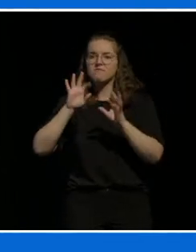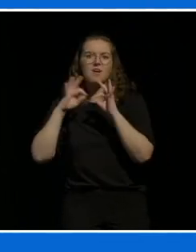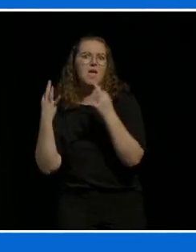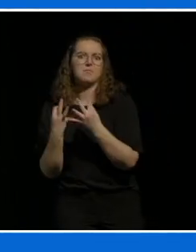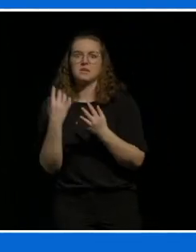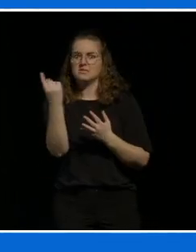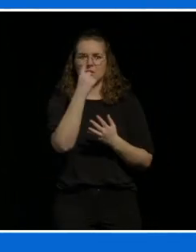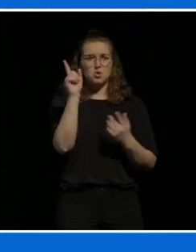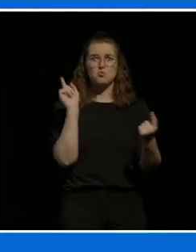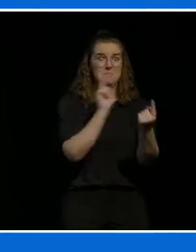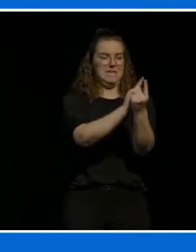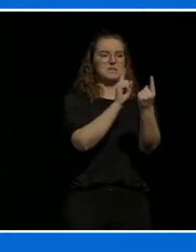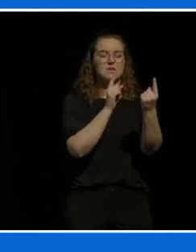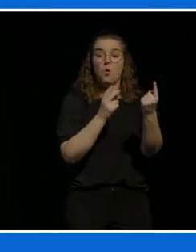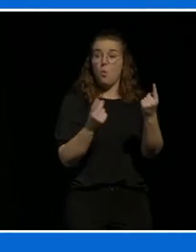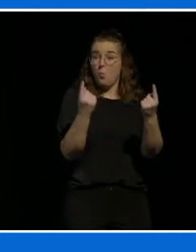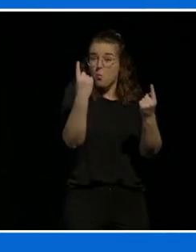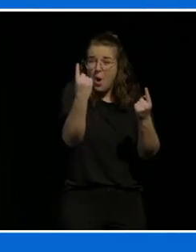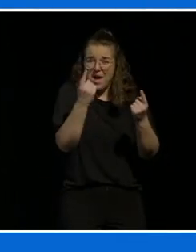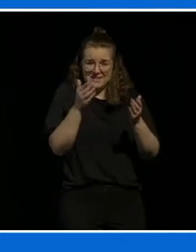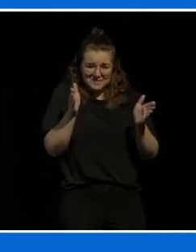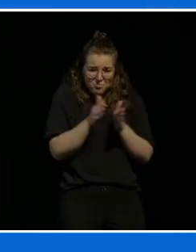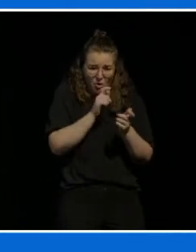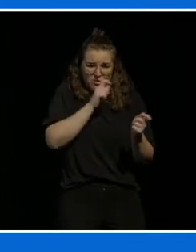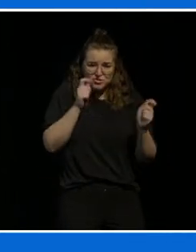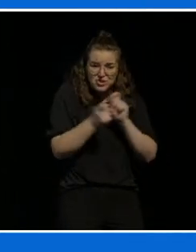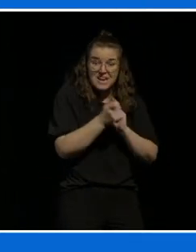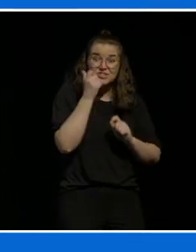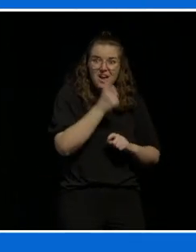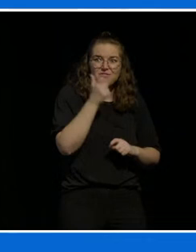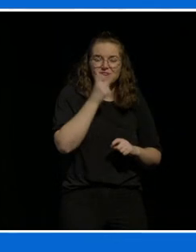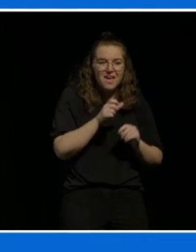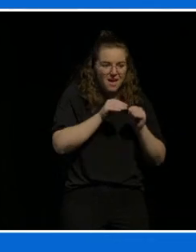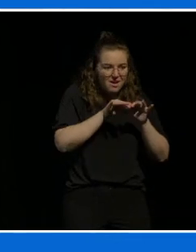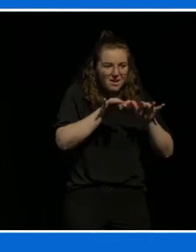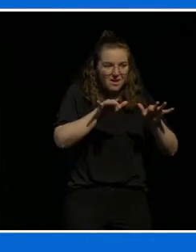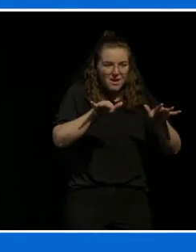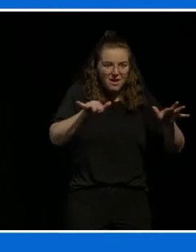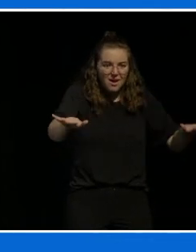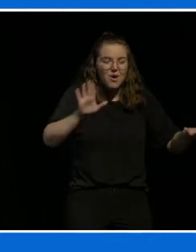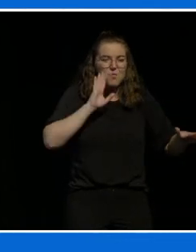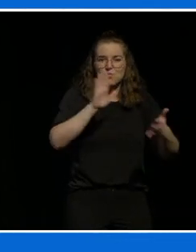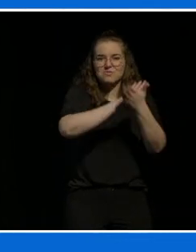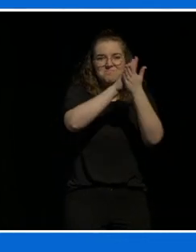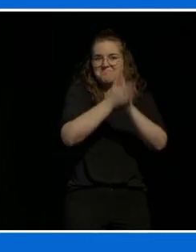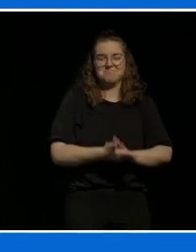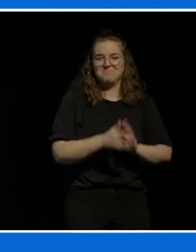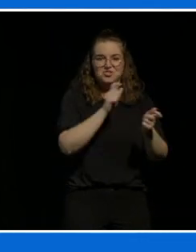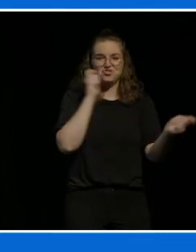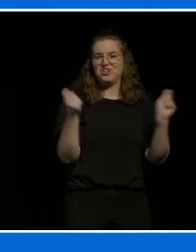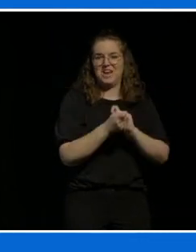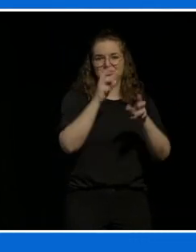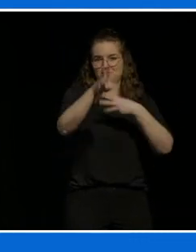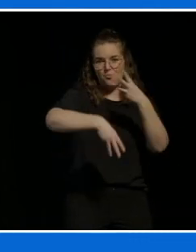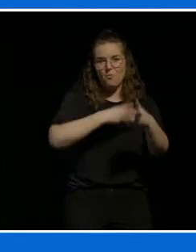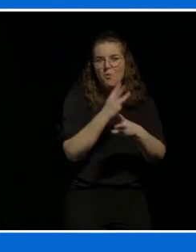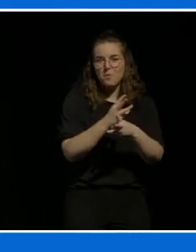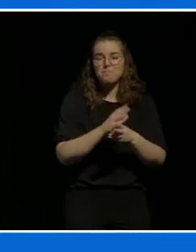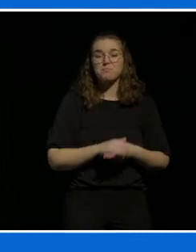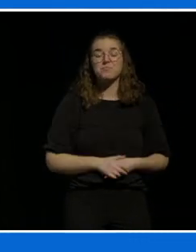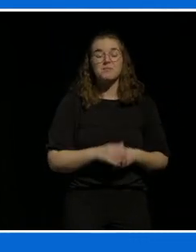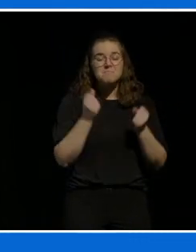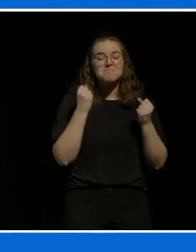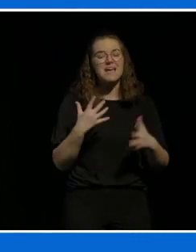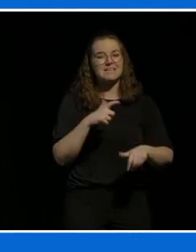street, one small change every single day can change the world. And there were many times in my journey where we